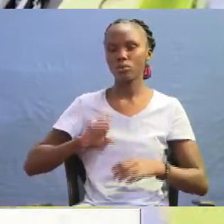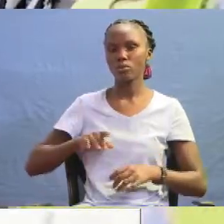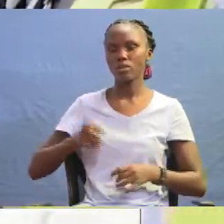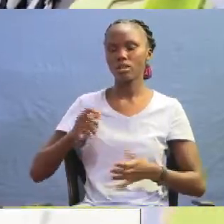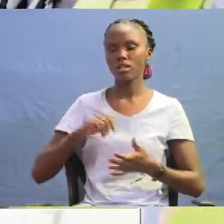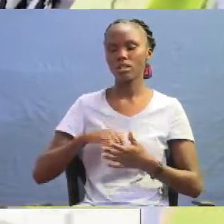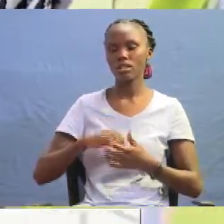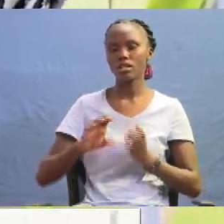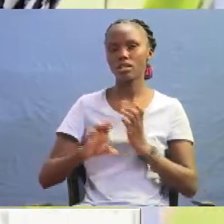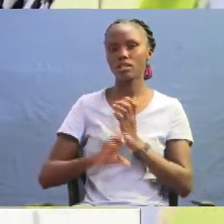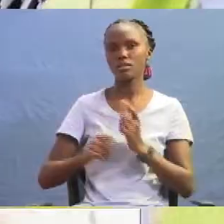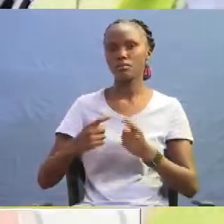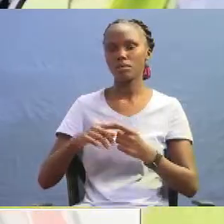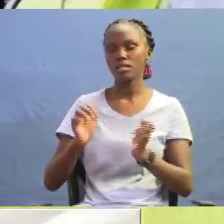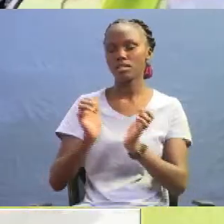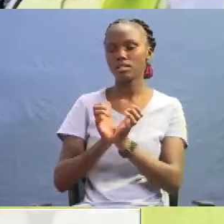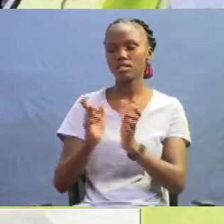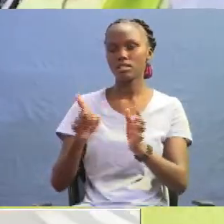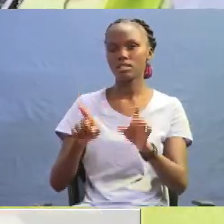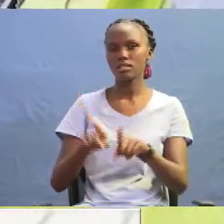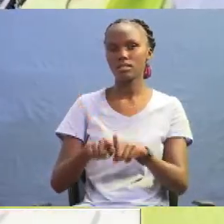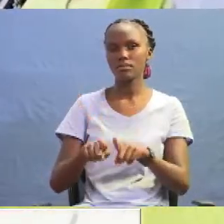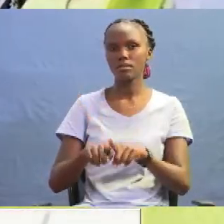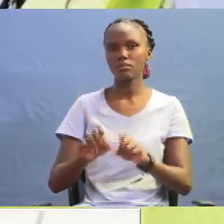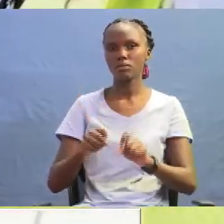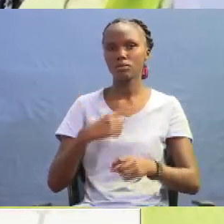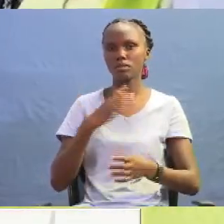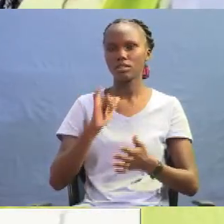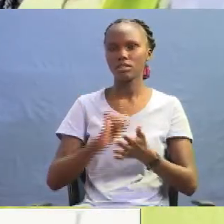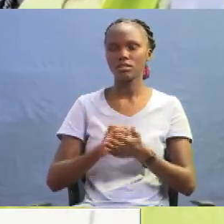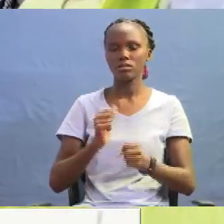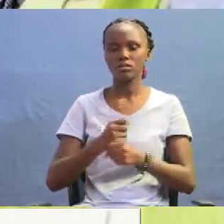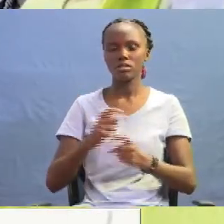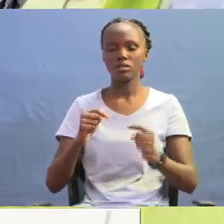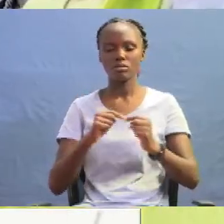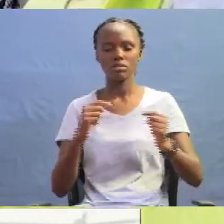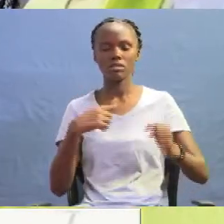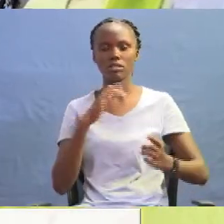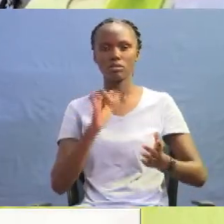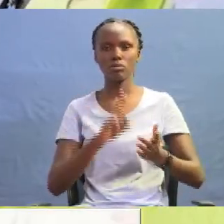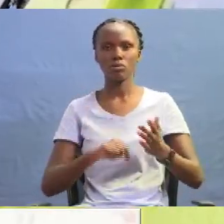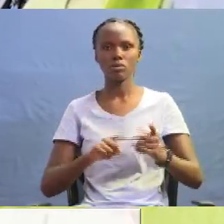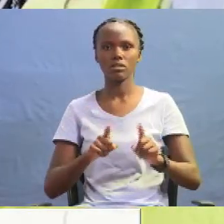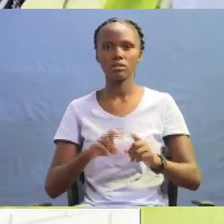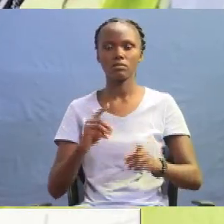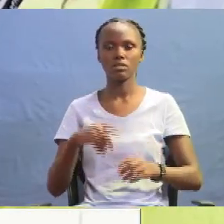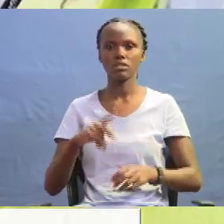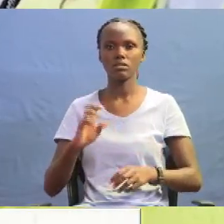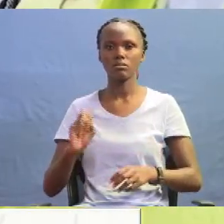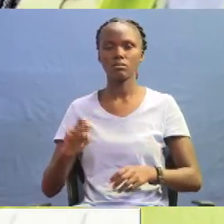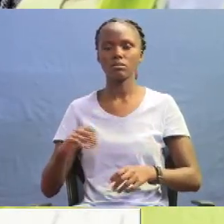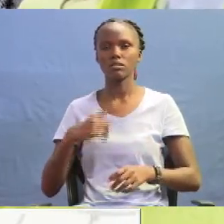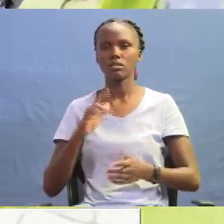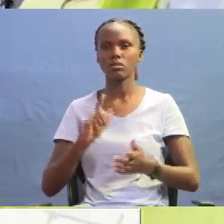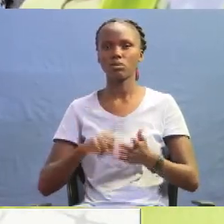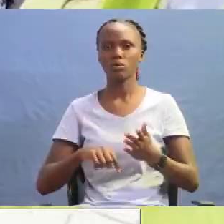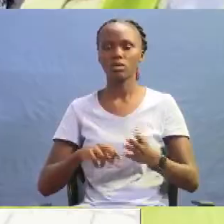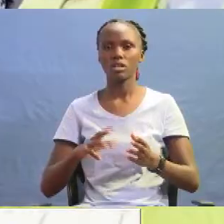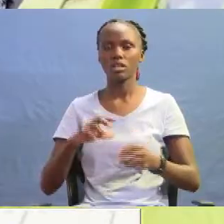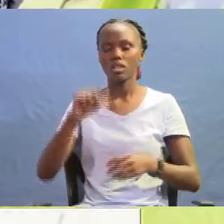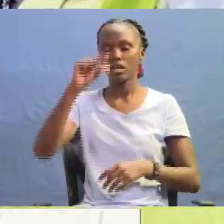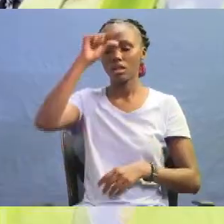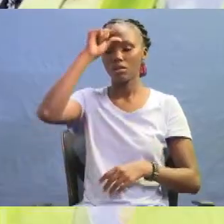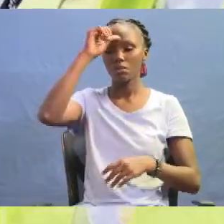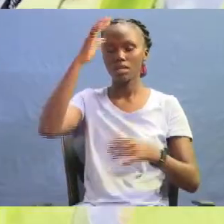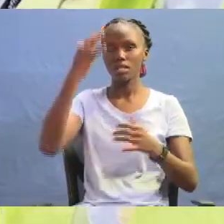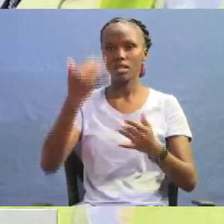and if he's not arrested, he's only going to be confirming what we the opposition have been saying and we as DCP party have been saying, that this government